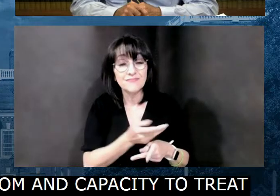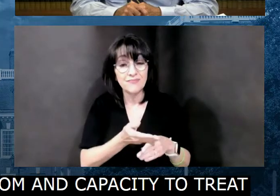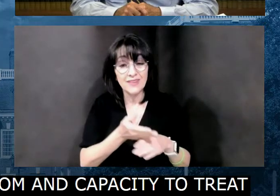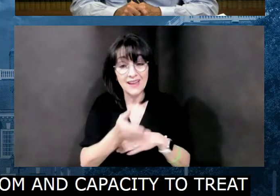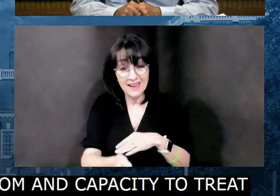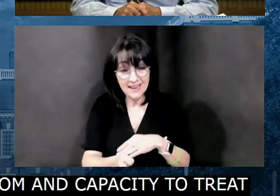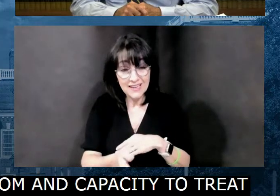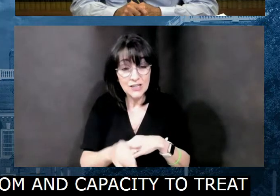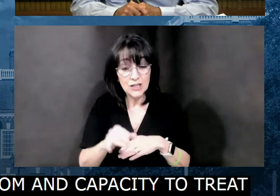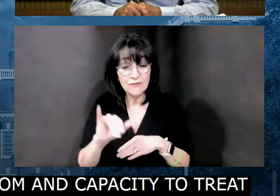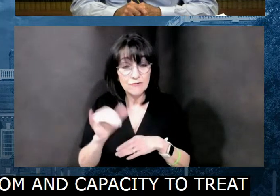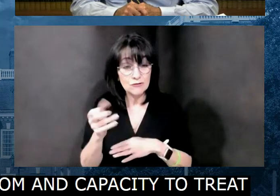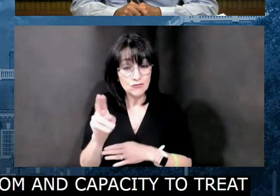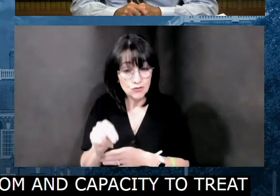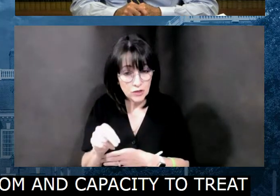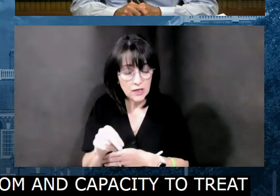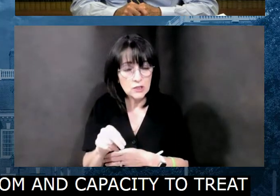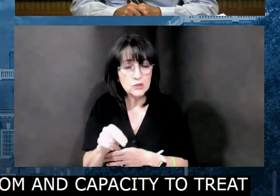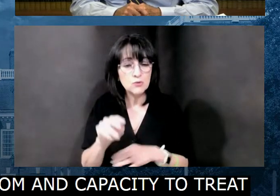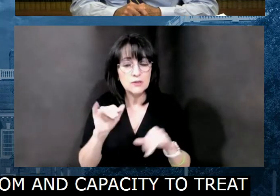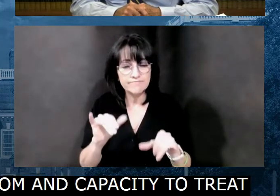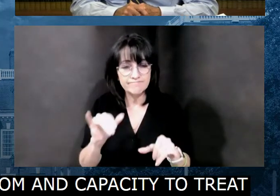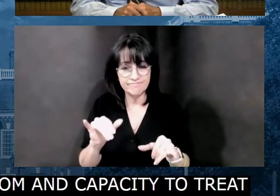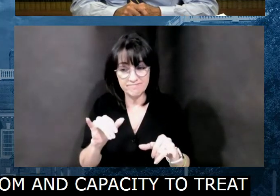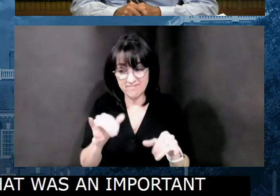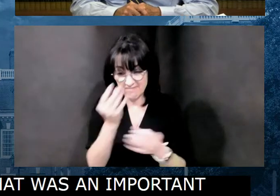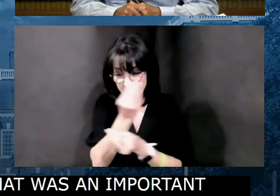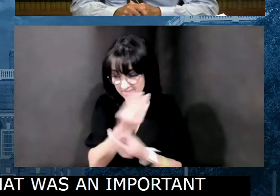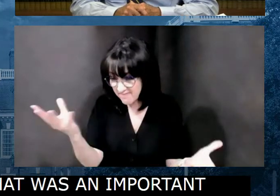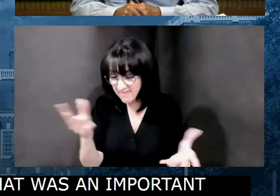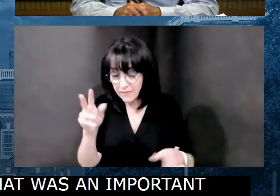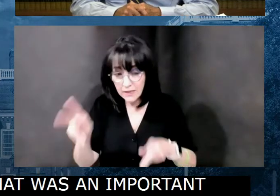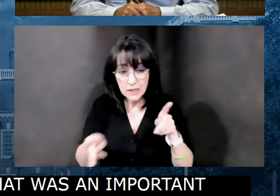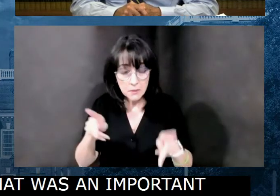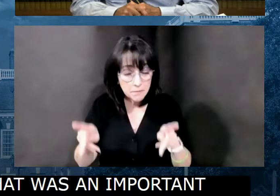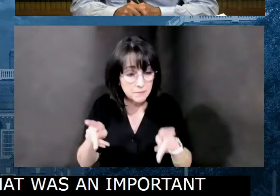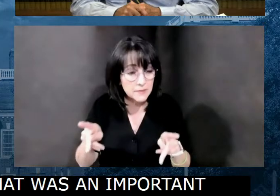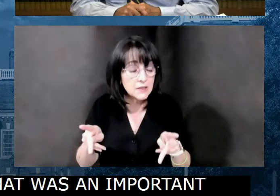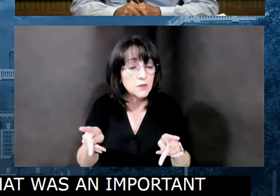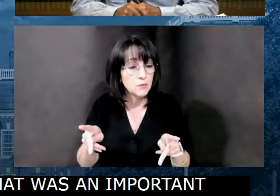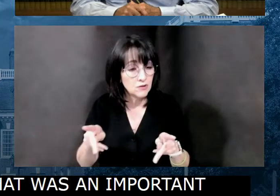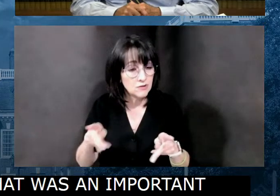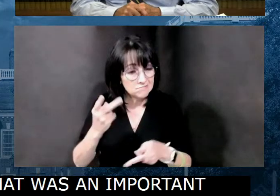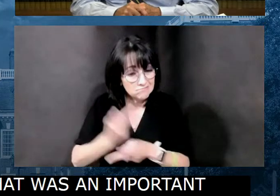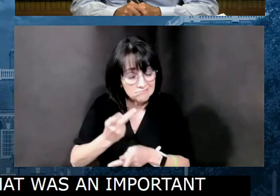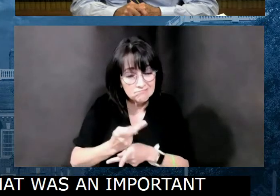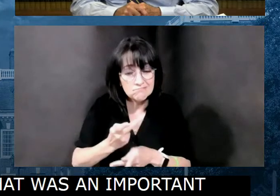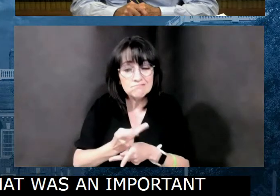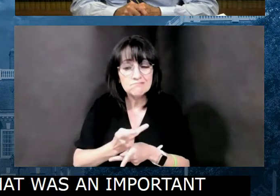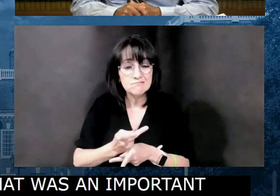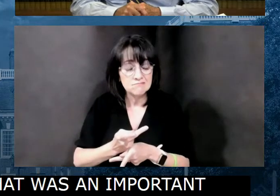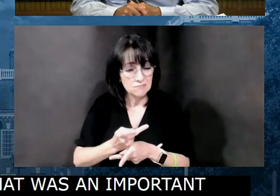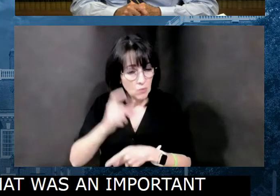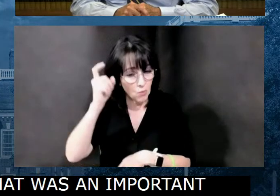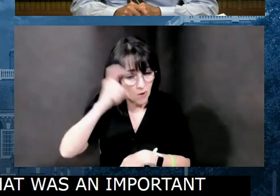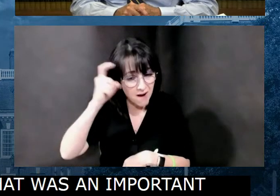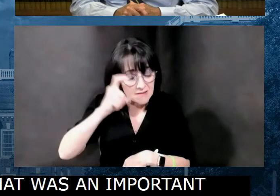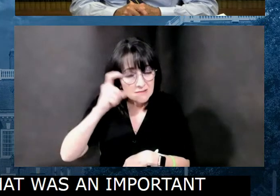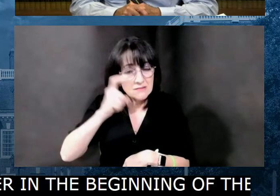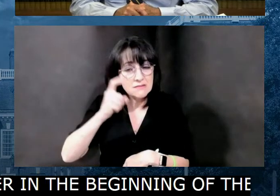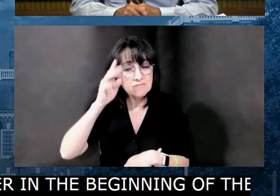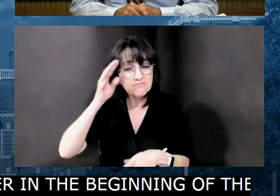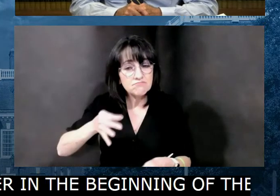year, really leaned into it in terms of protecting those from the spread of the virus, and you can see the